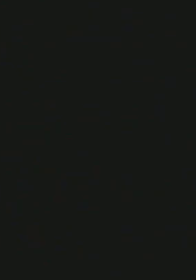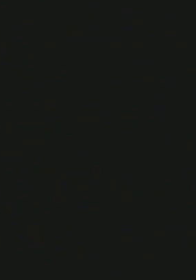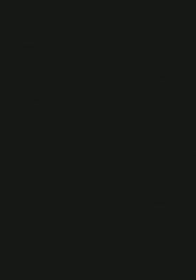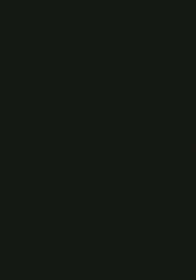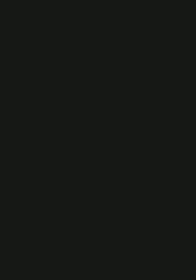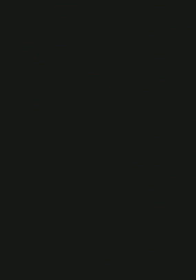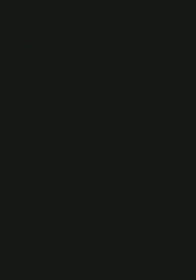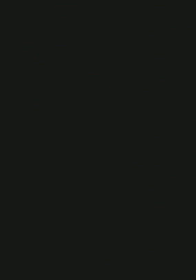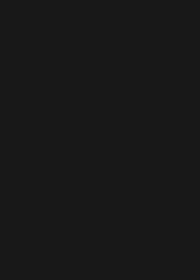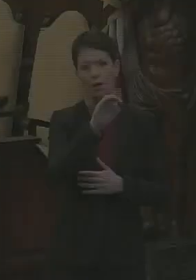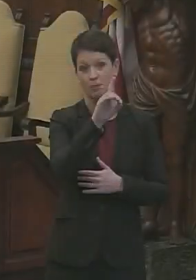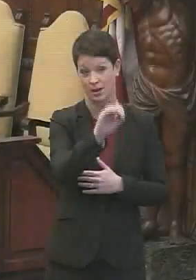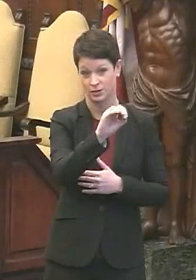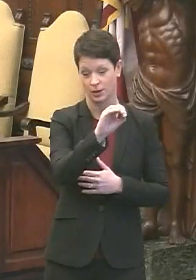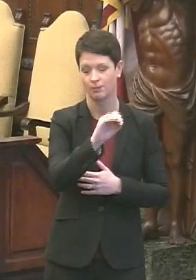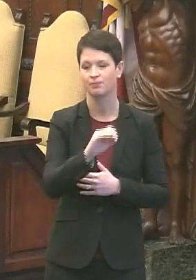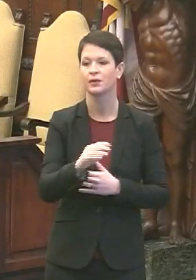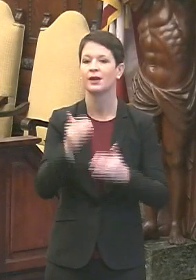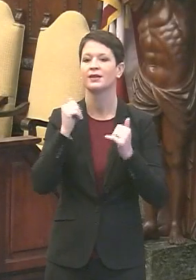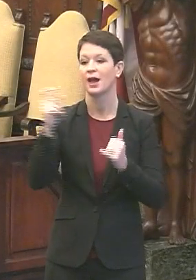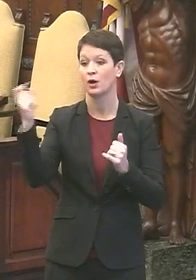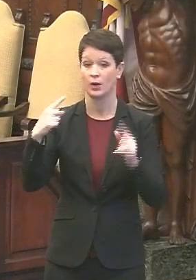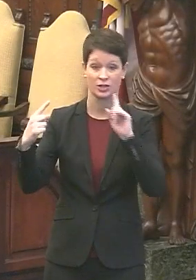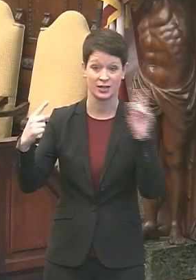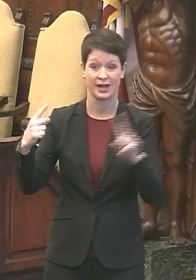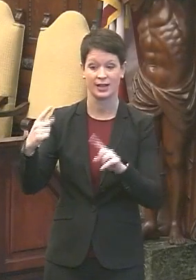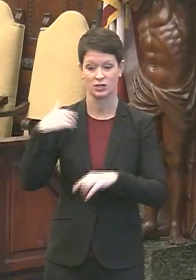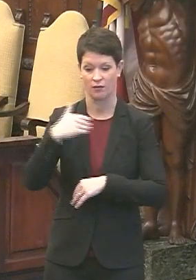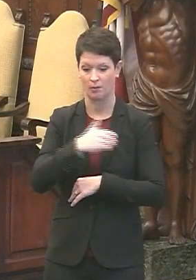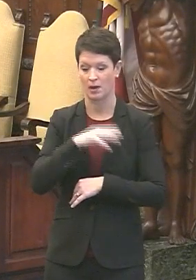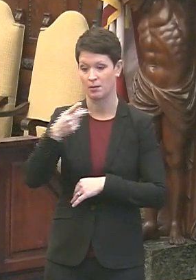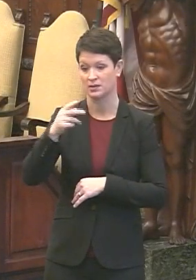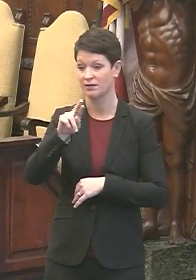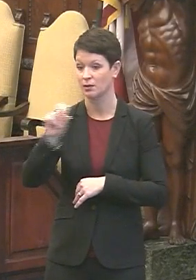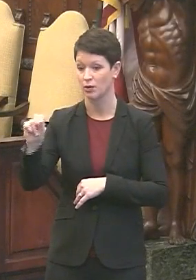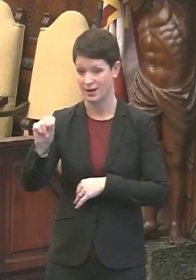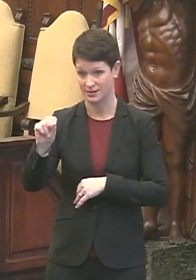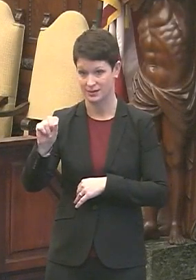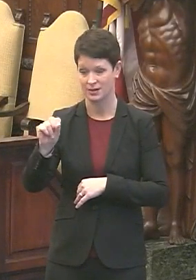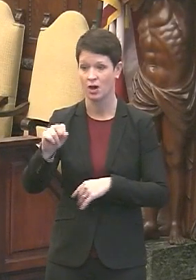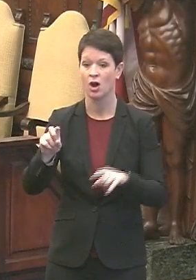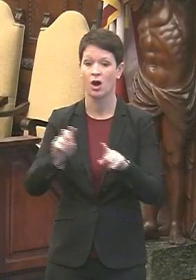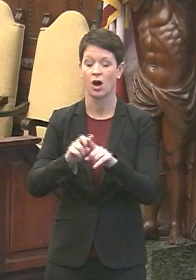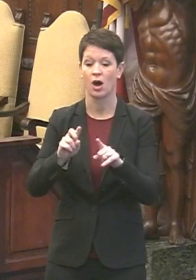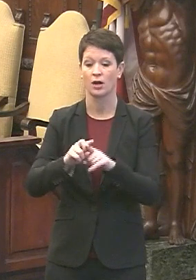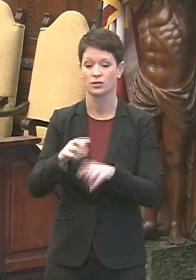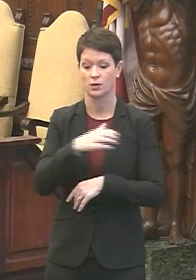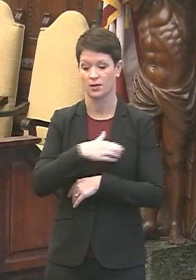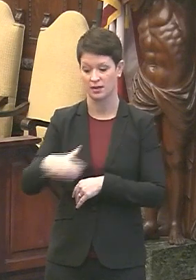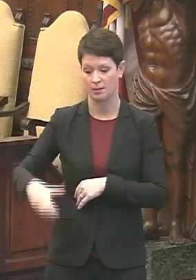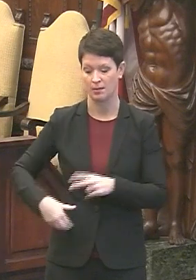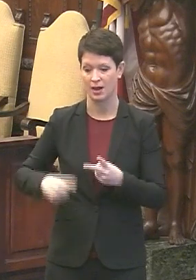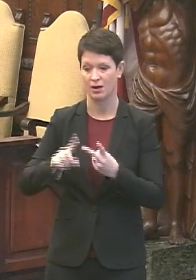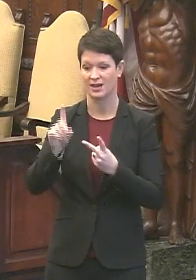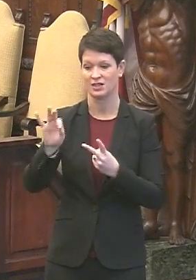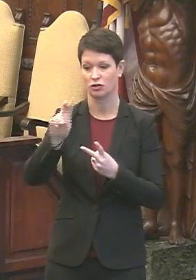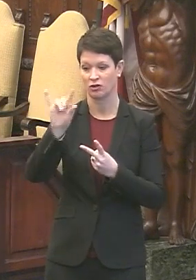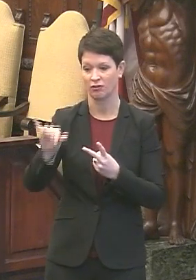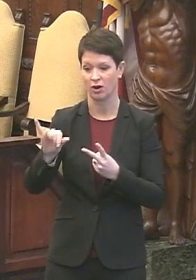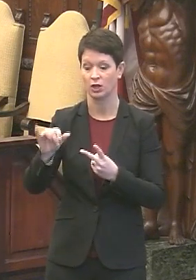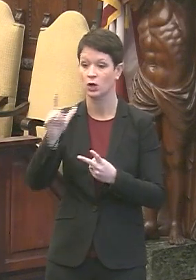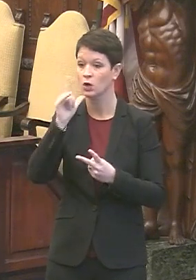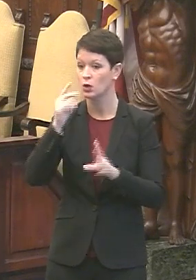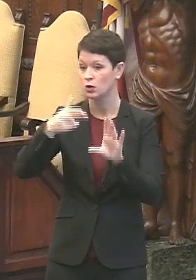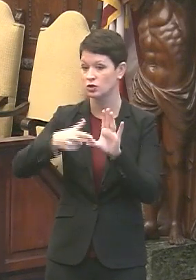Thank you, Armando. We're now going to move to Q&A for members of the press. In addition to Mayor Kenny and Dr. Farley, we're also joined by